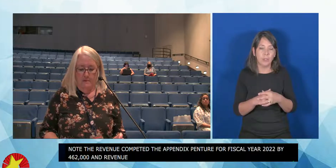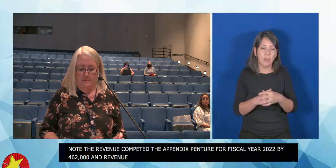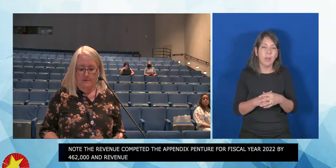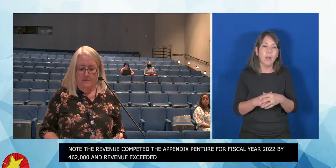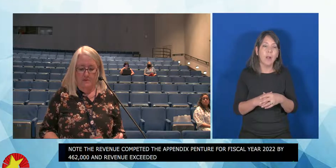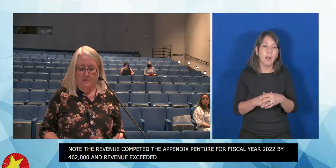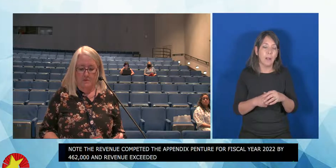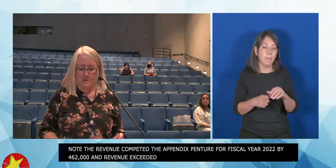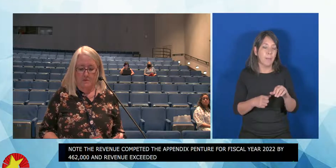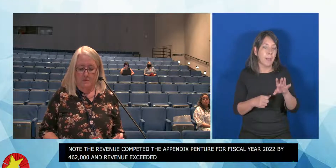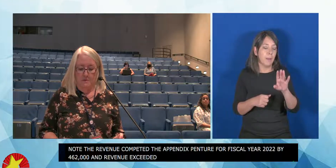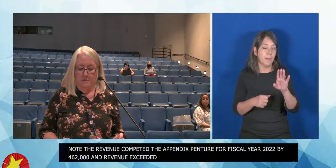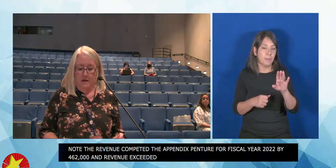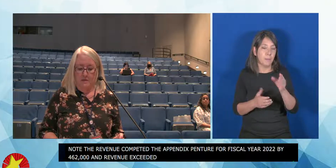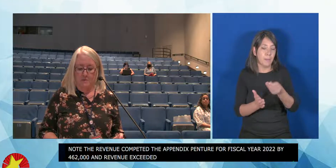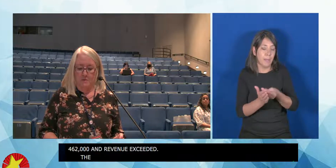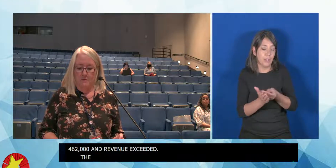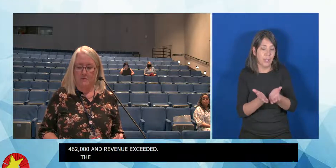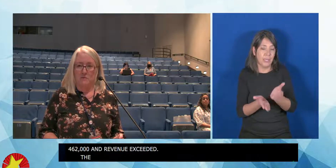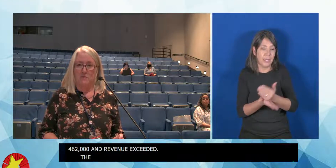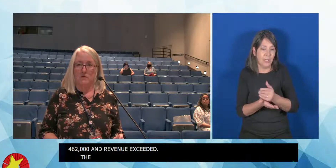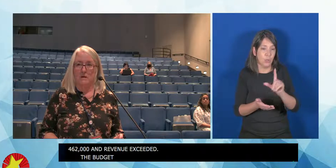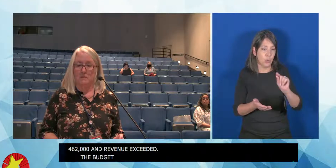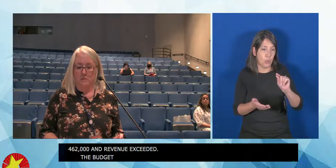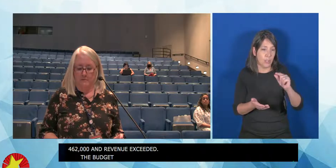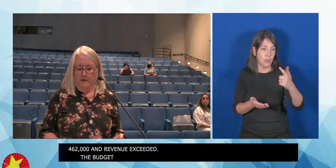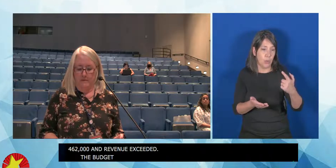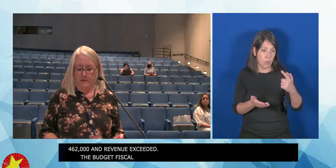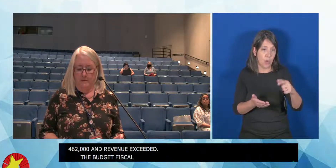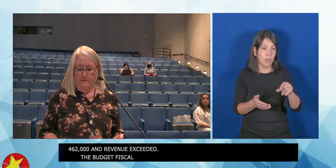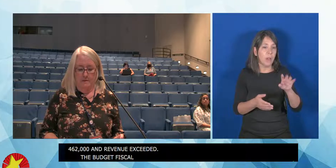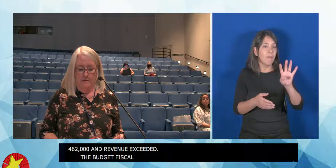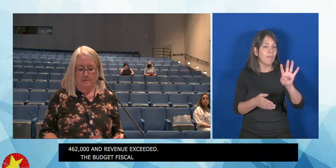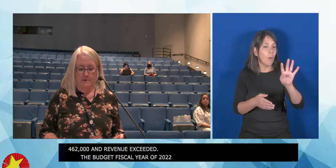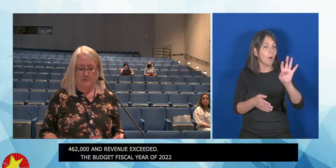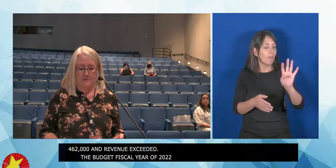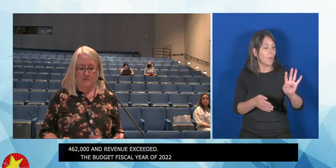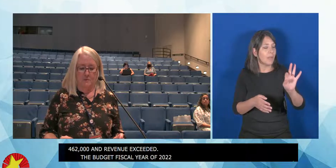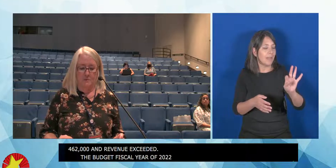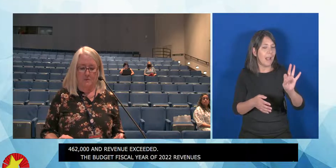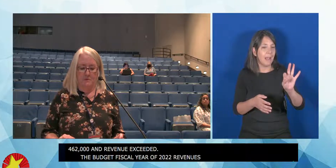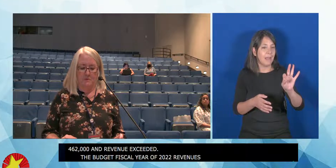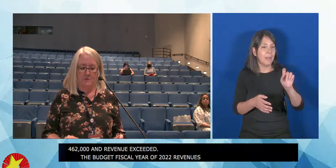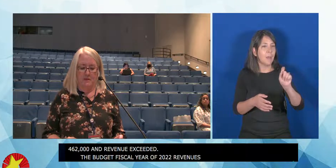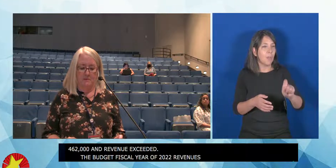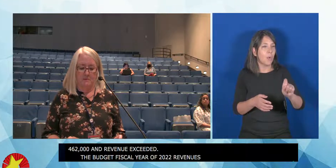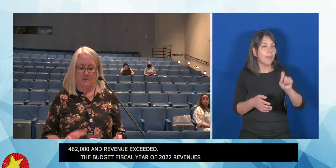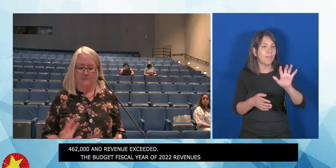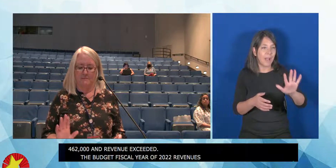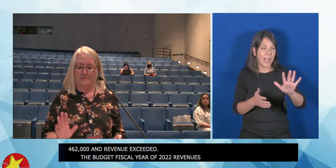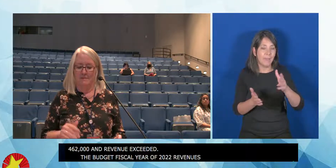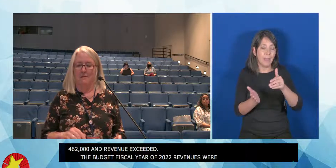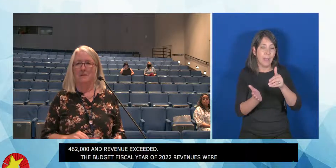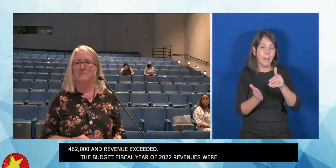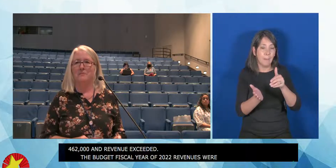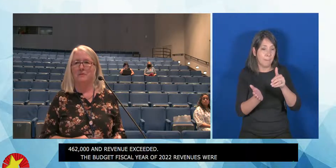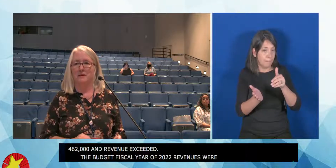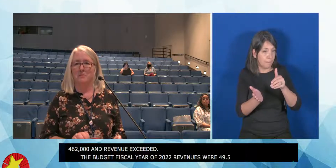The budget fiscal year 2022 actual revenues were $49.5 compared to